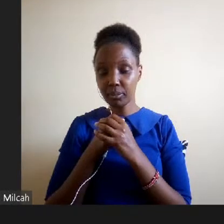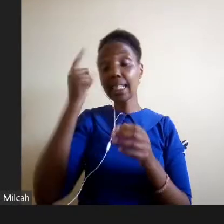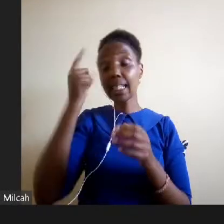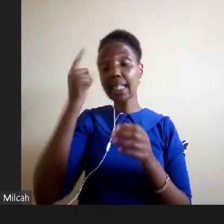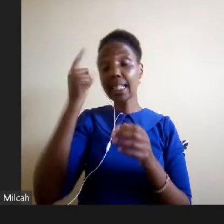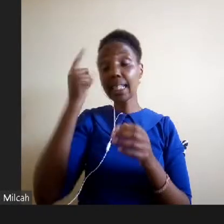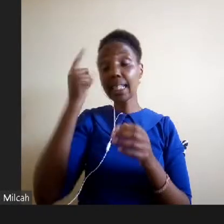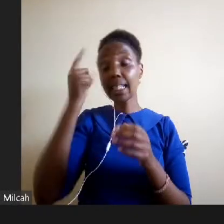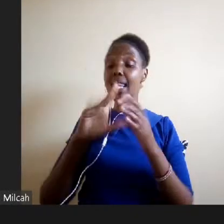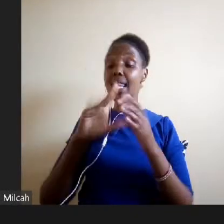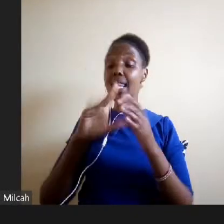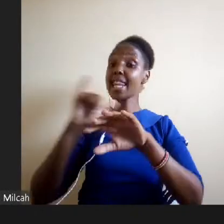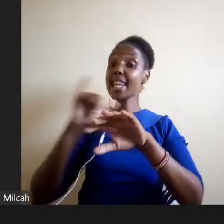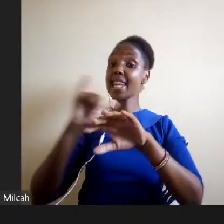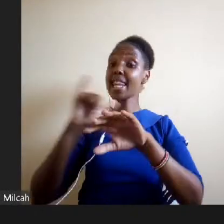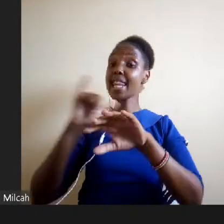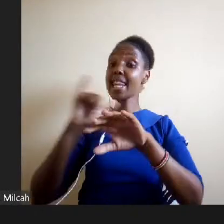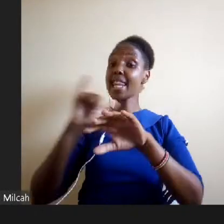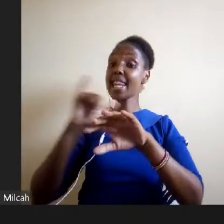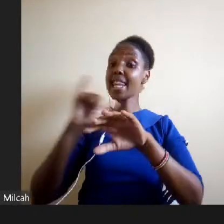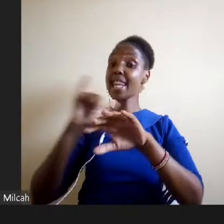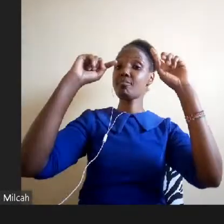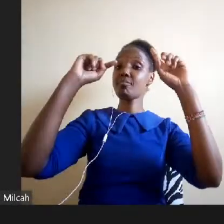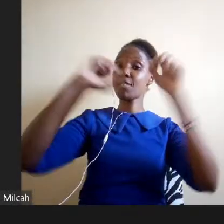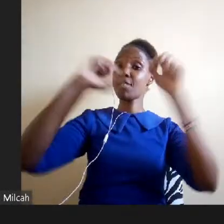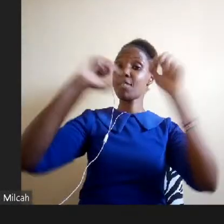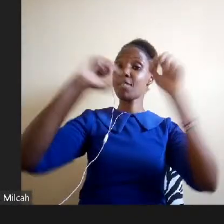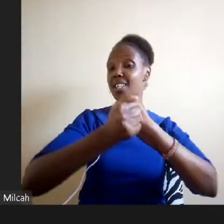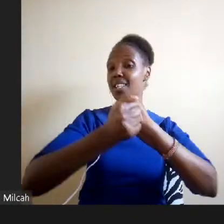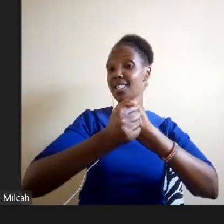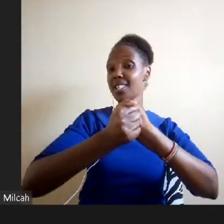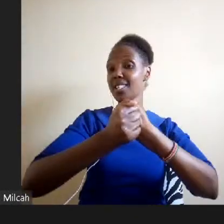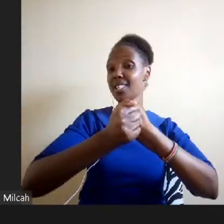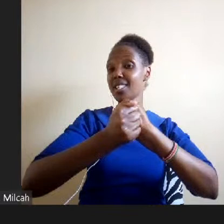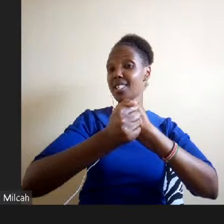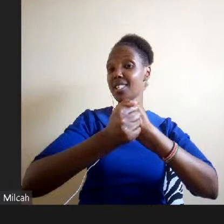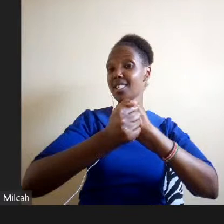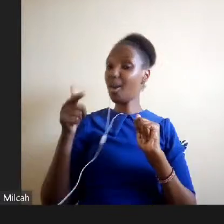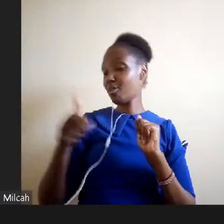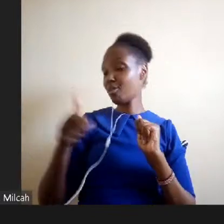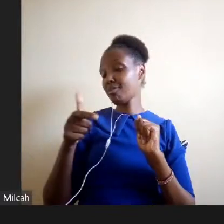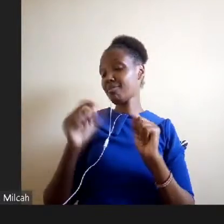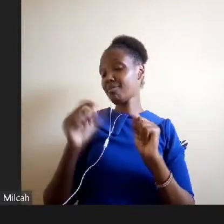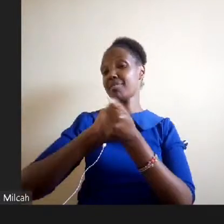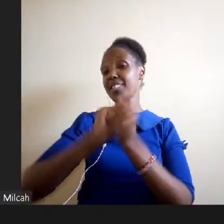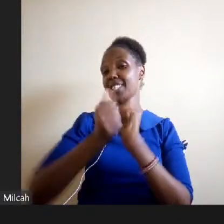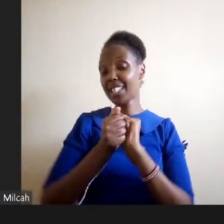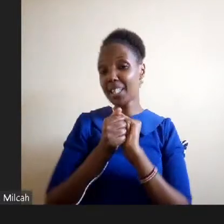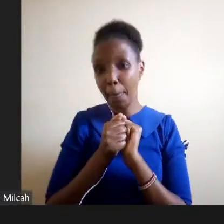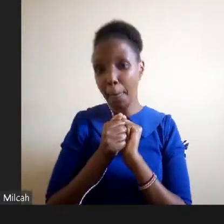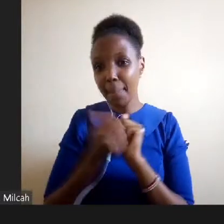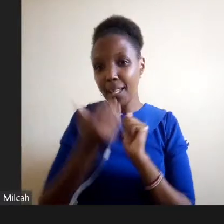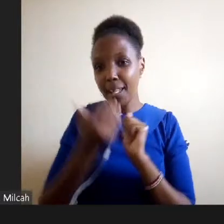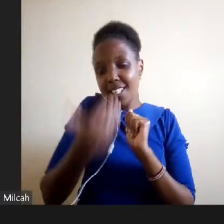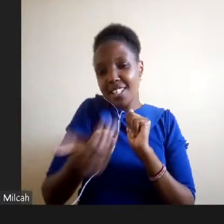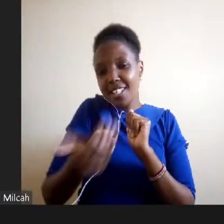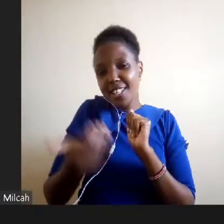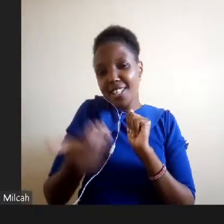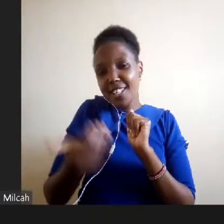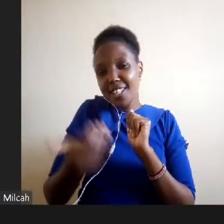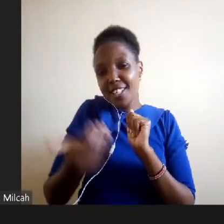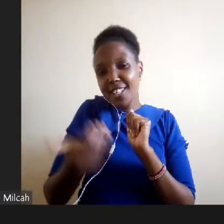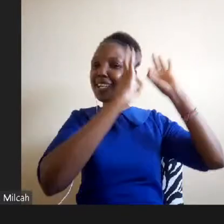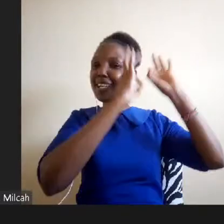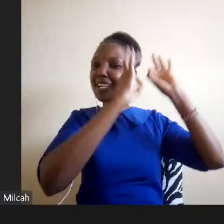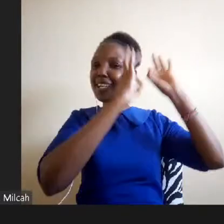we still have offline bullying, which we now resonate with, and also seeing how children take the experiences they have